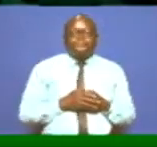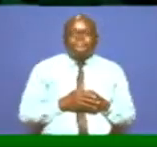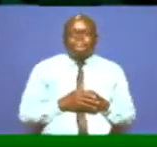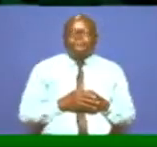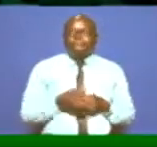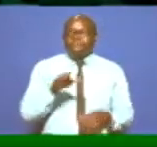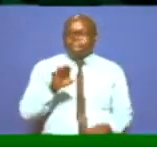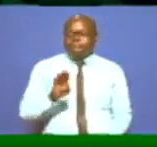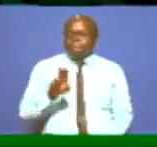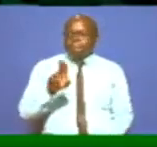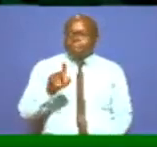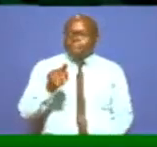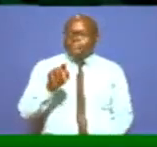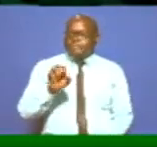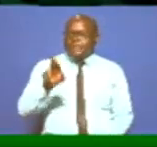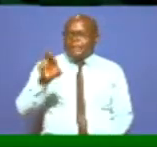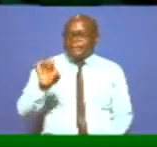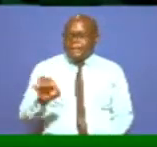Butere,